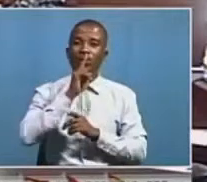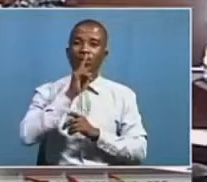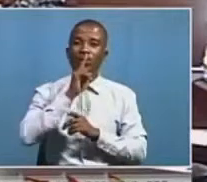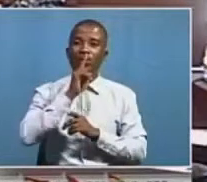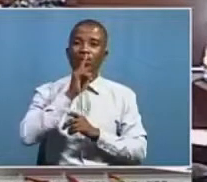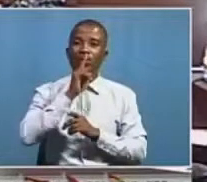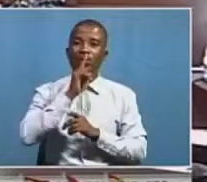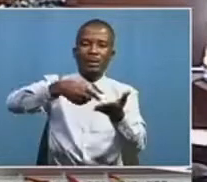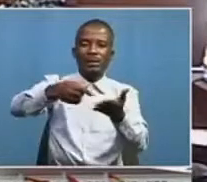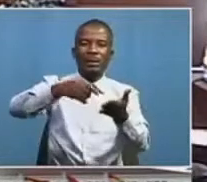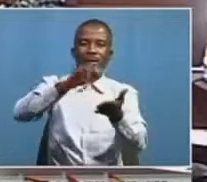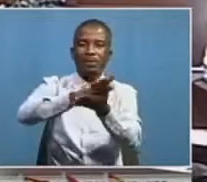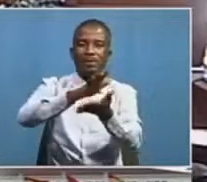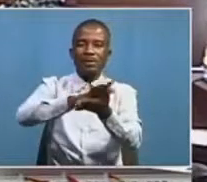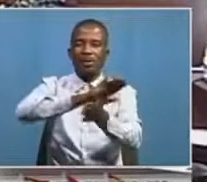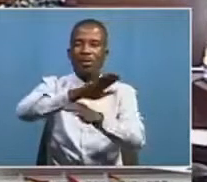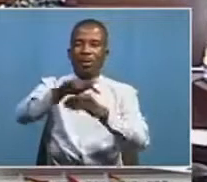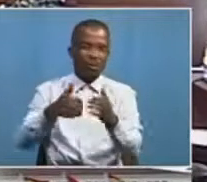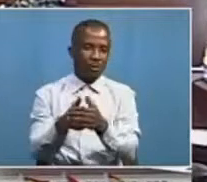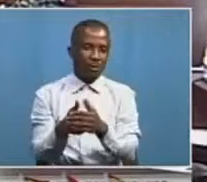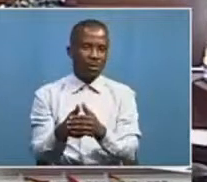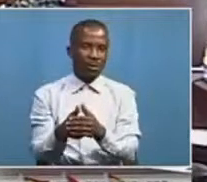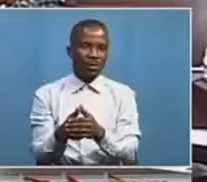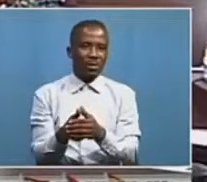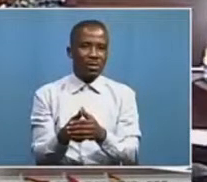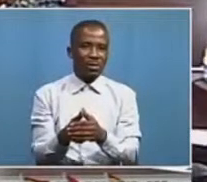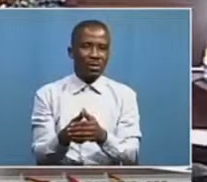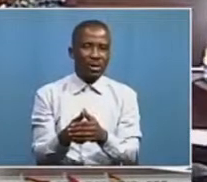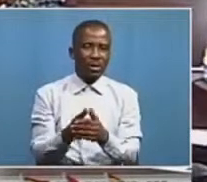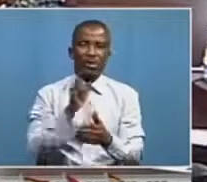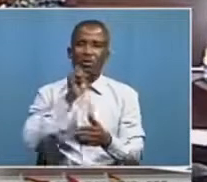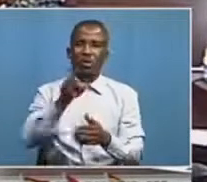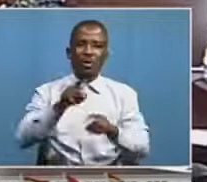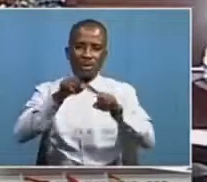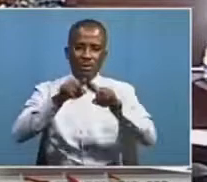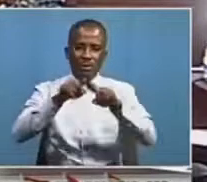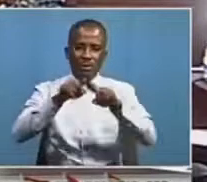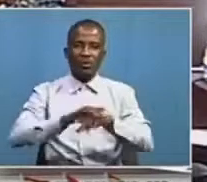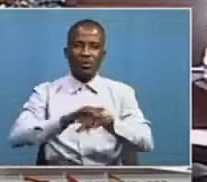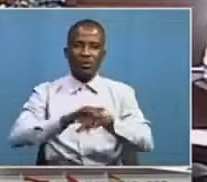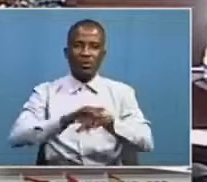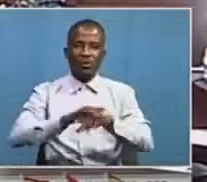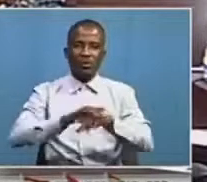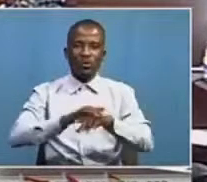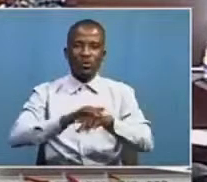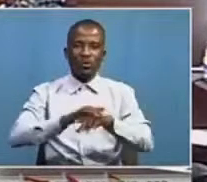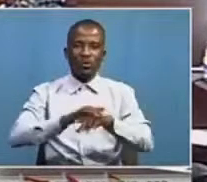result sheets, and this so voluntarily on the instruction of their party, the first respondent.